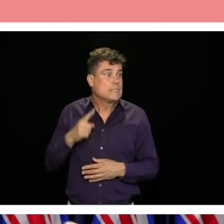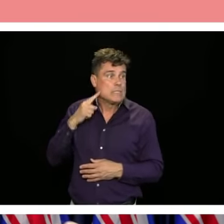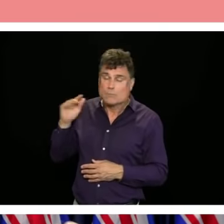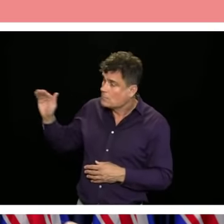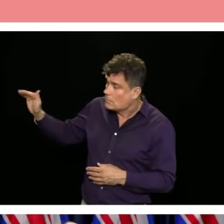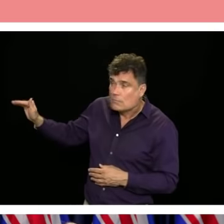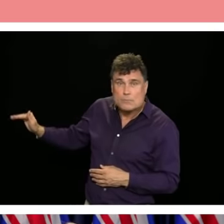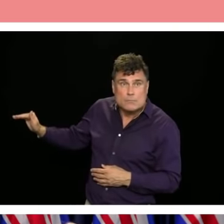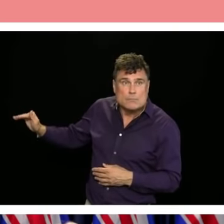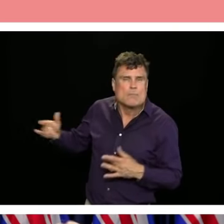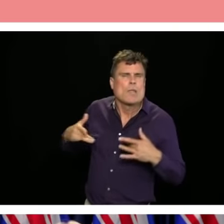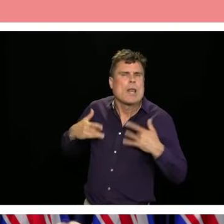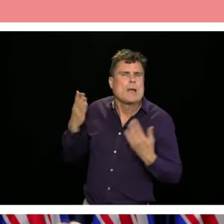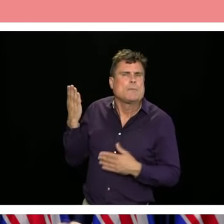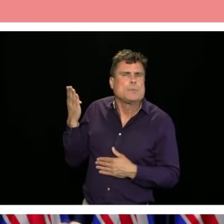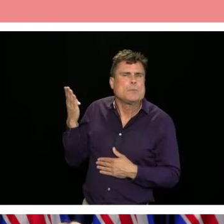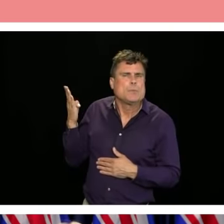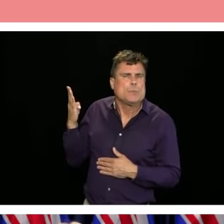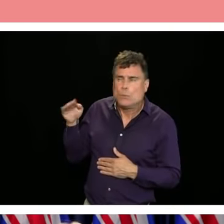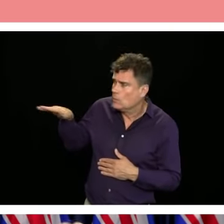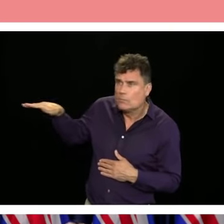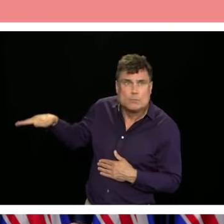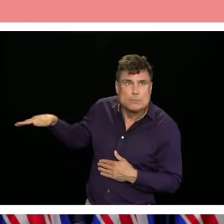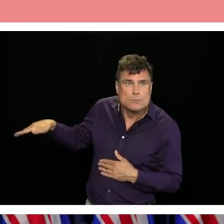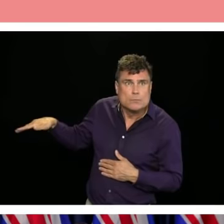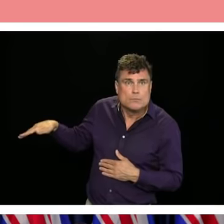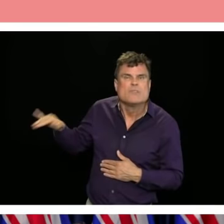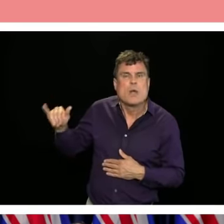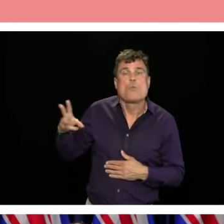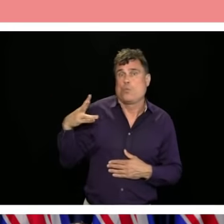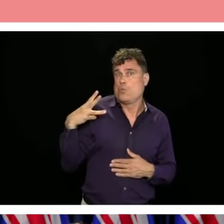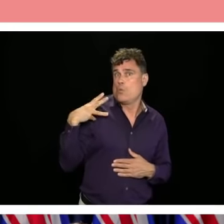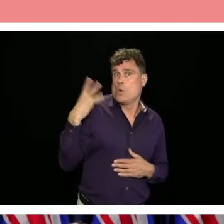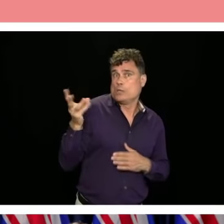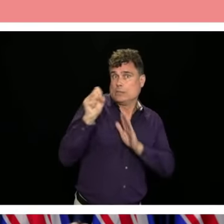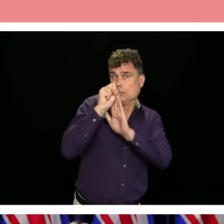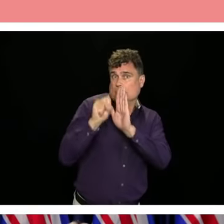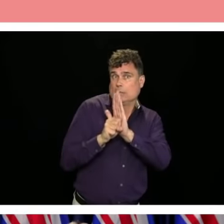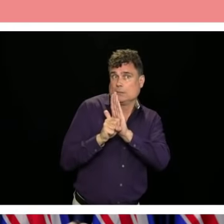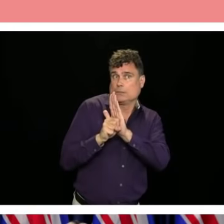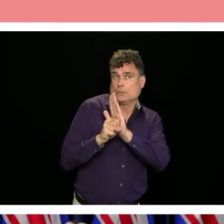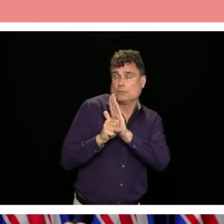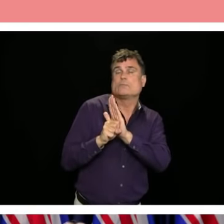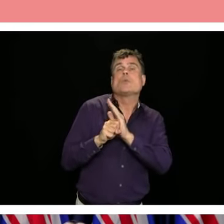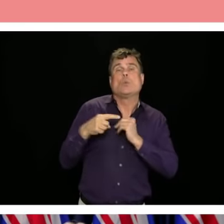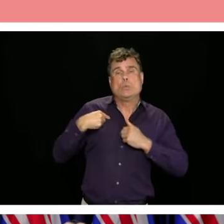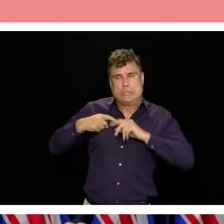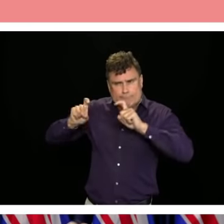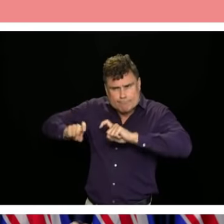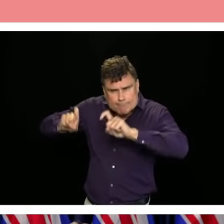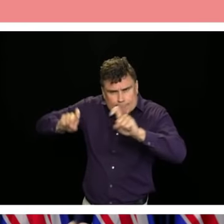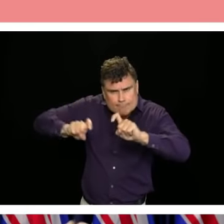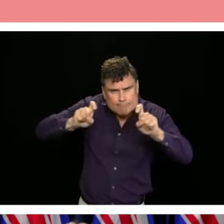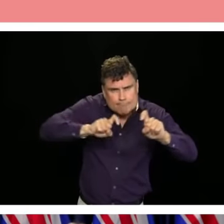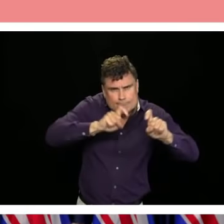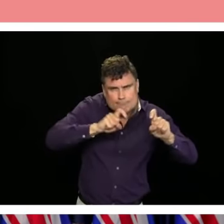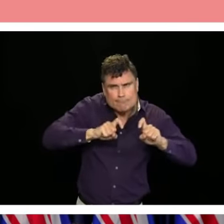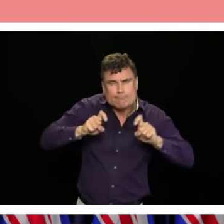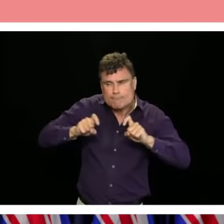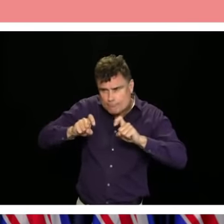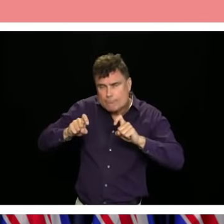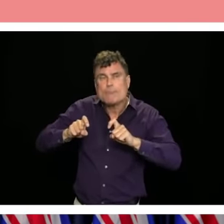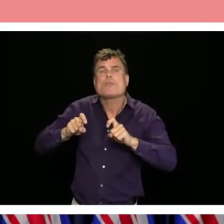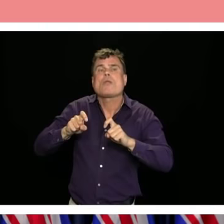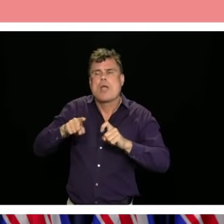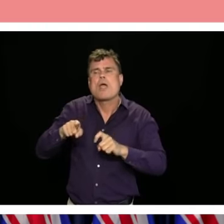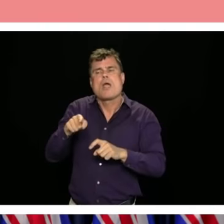it tells us the risk that we have of congregating together when this virus is circulating, even anywhere in